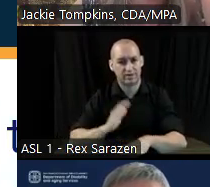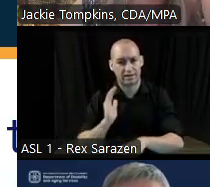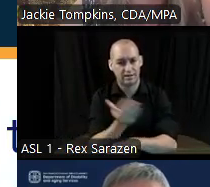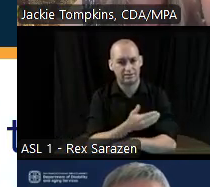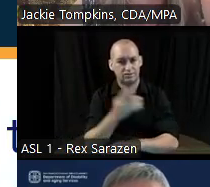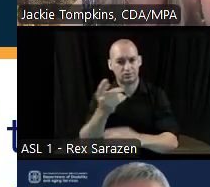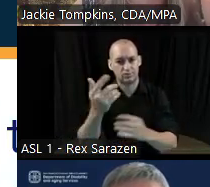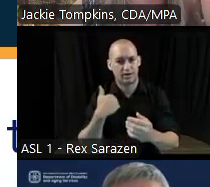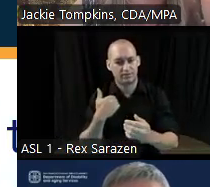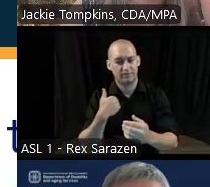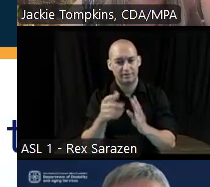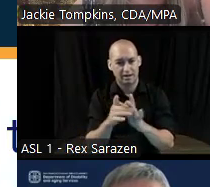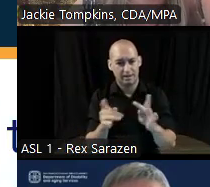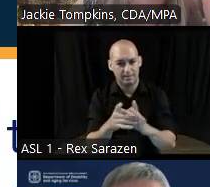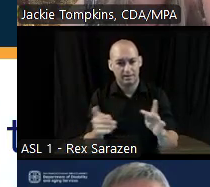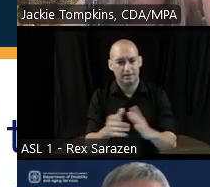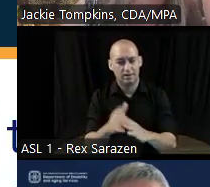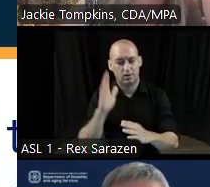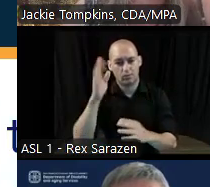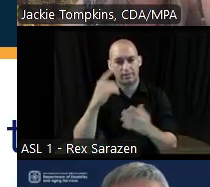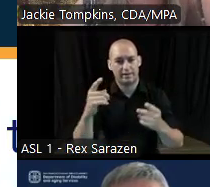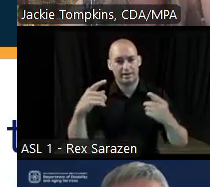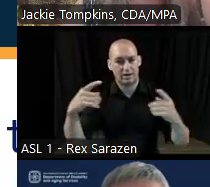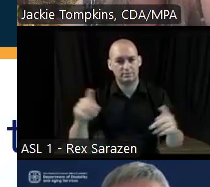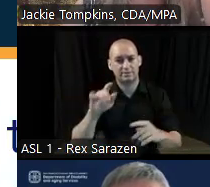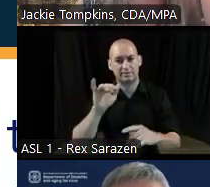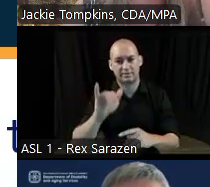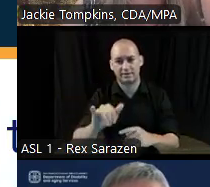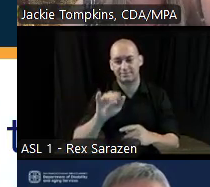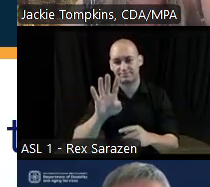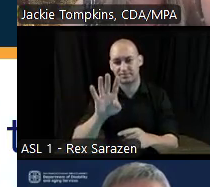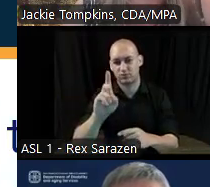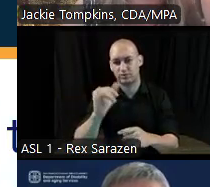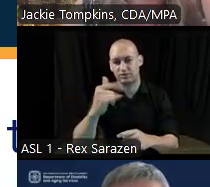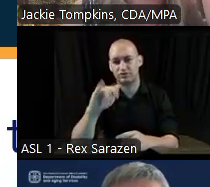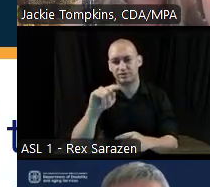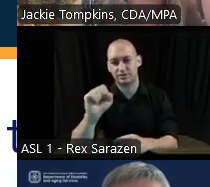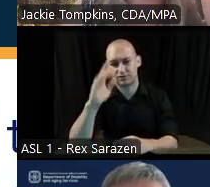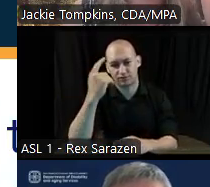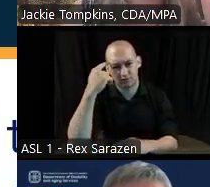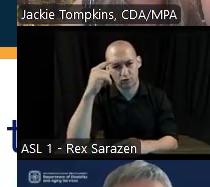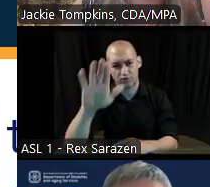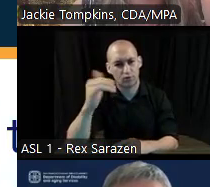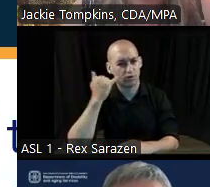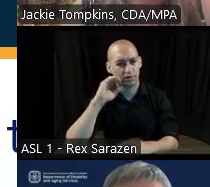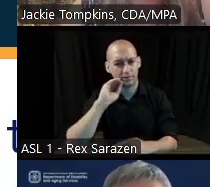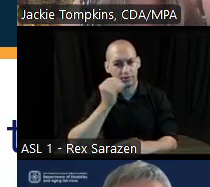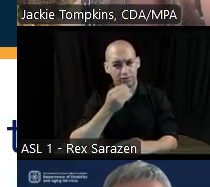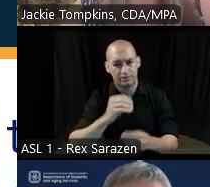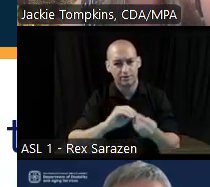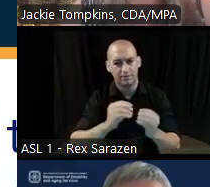public comment, and we'll announce the 4 digits of your phone number and unmute your line. Attendees joining